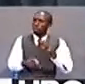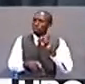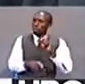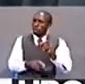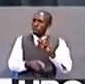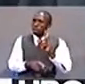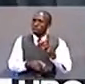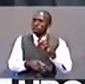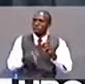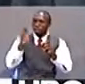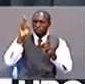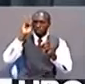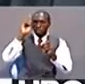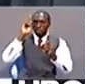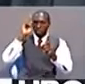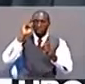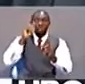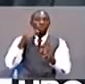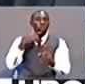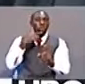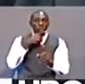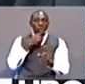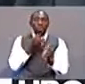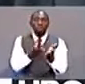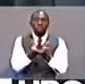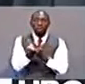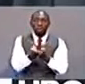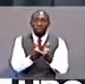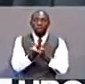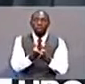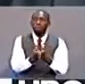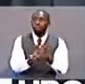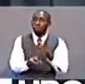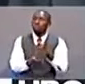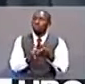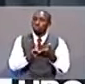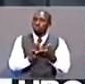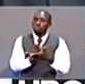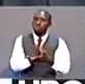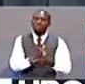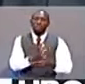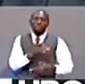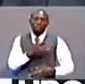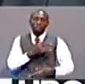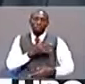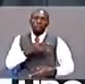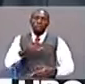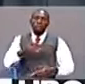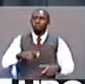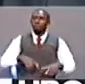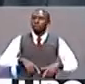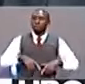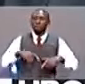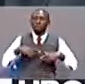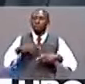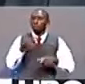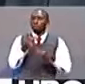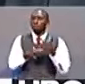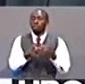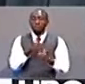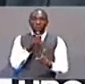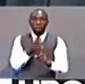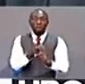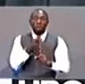he left in social services, which affects directly the lives of the people. Madam Speaker, Kampala Archdiocese